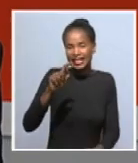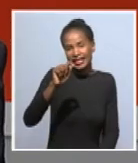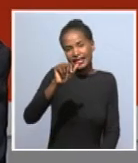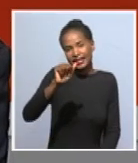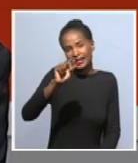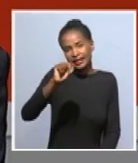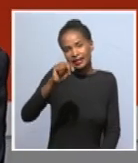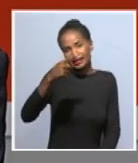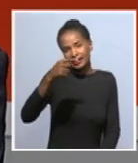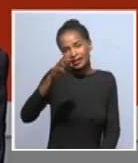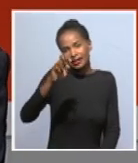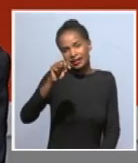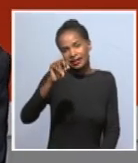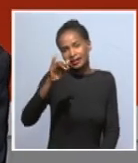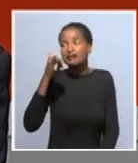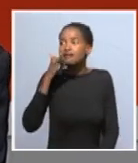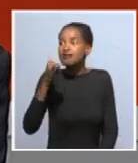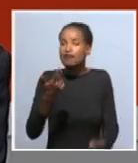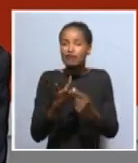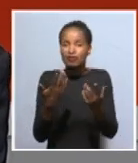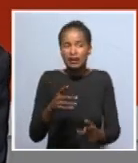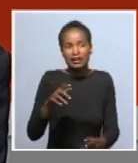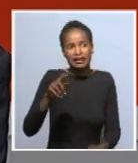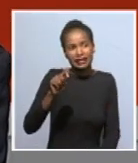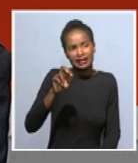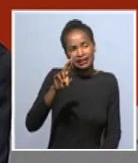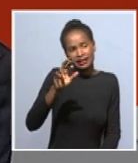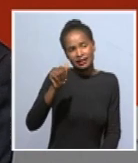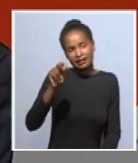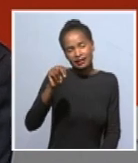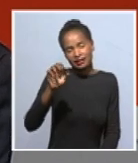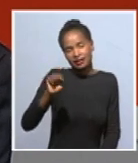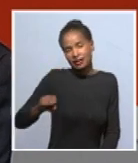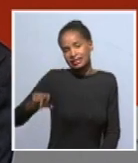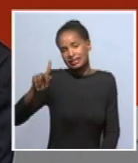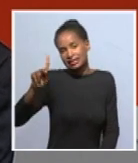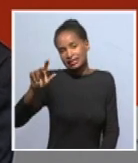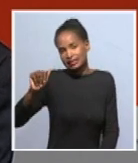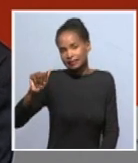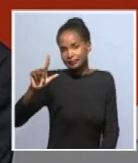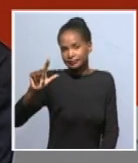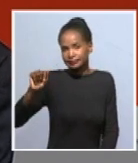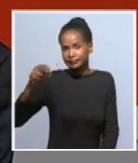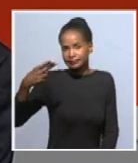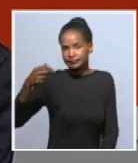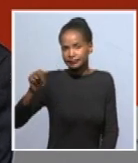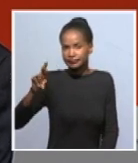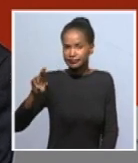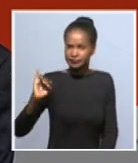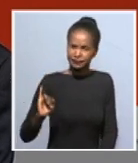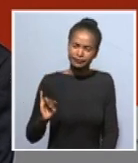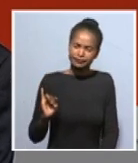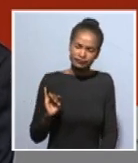from Transkalahari on the line. Good evening. Good evening, sir. How are you? I'm doing well, thank you. How are you? I'm fine. I have